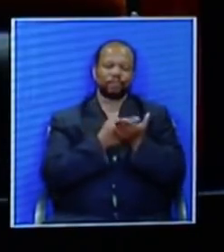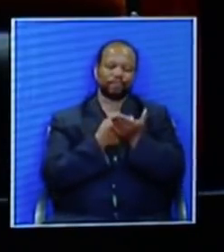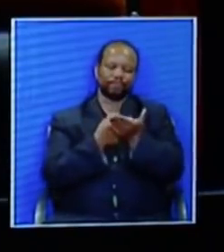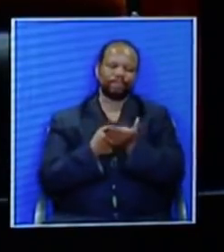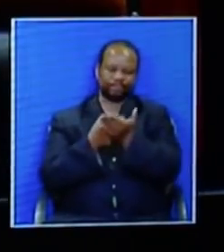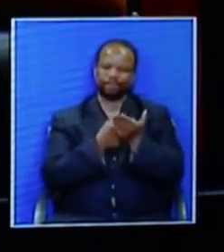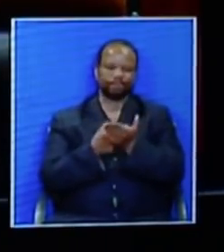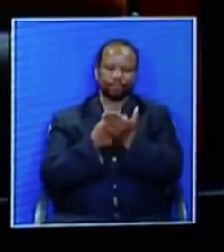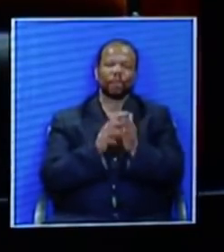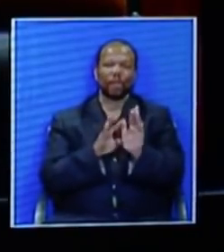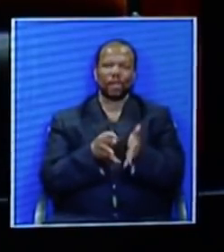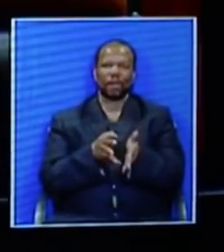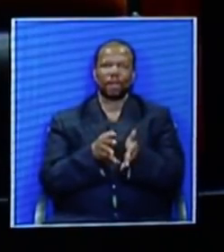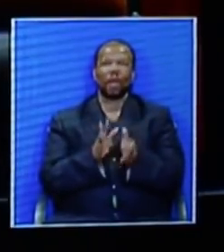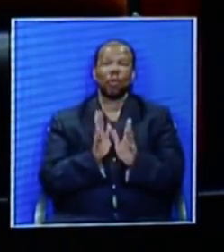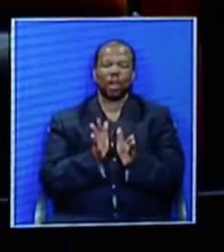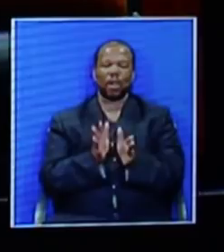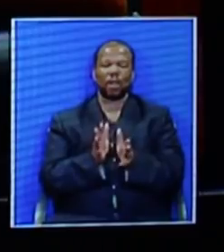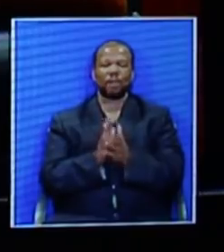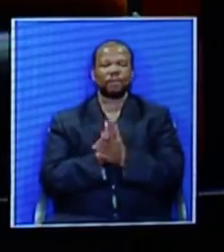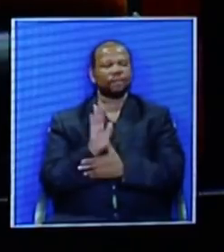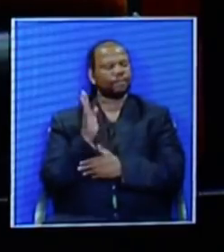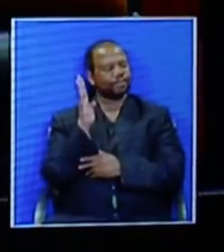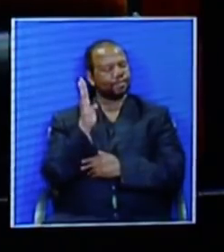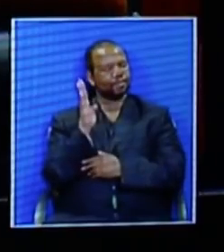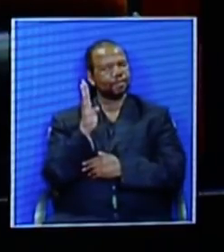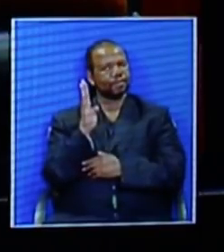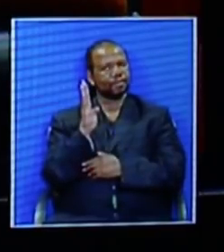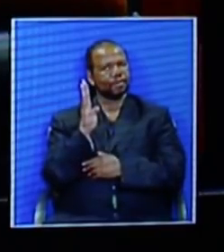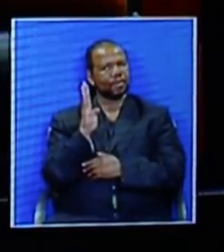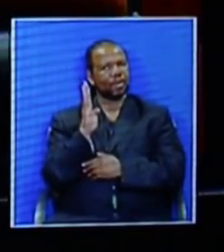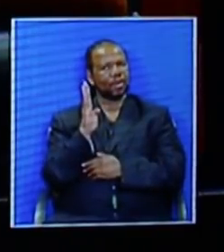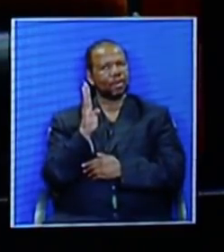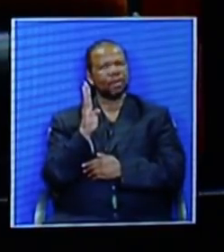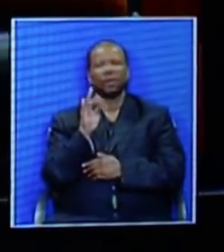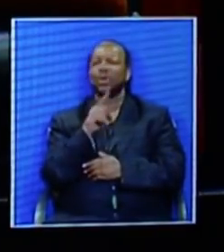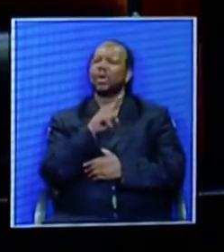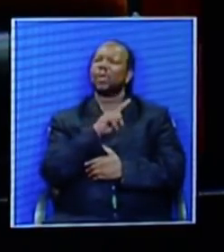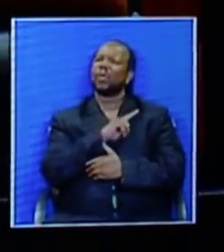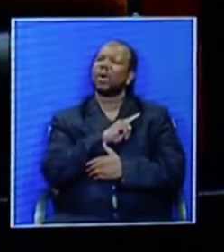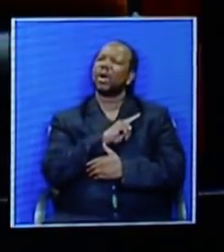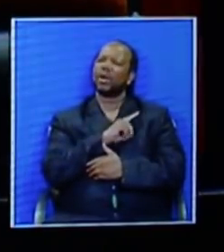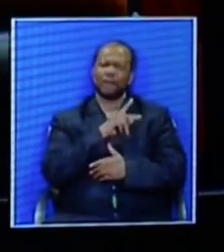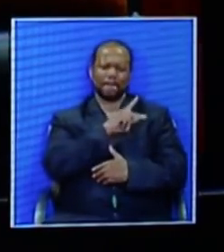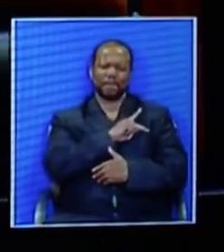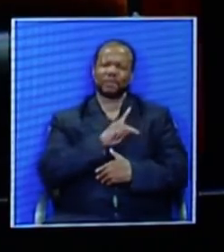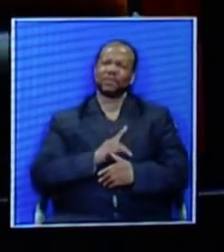Okay? I am now proceeding. Speaker, but you are now trying to protect Mr. Zuma.